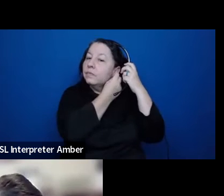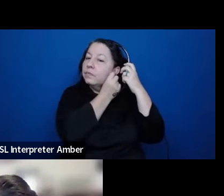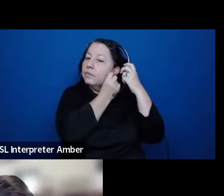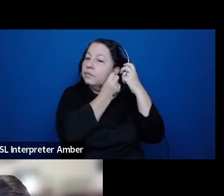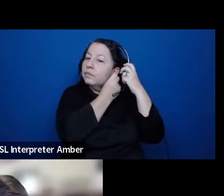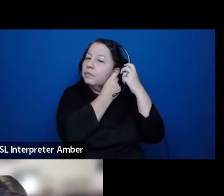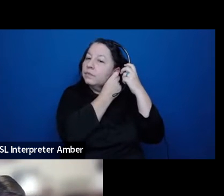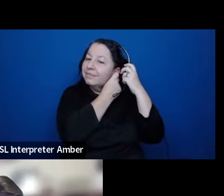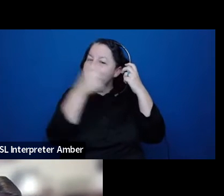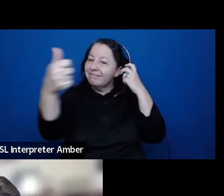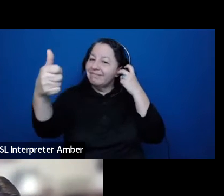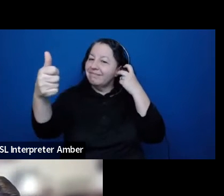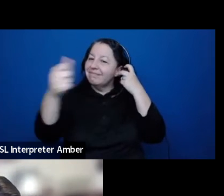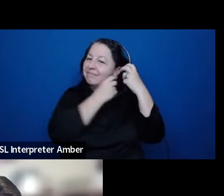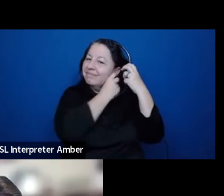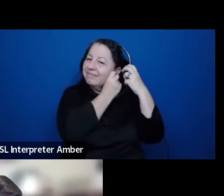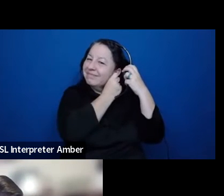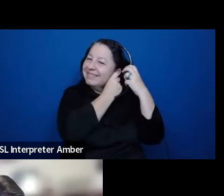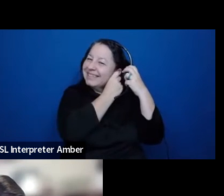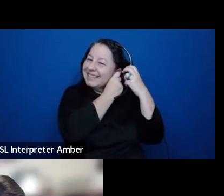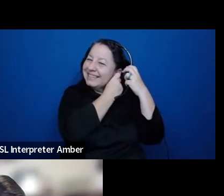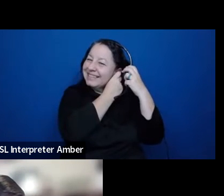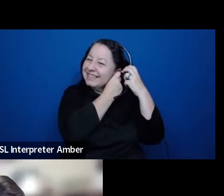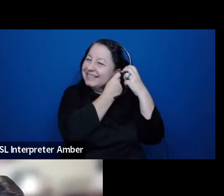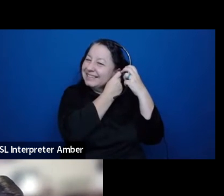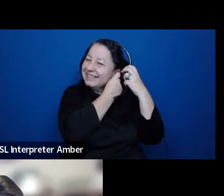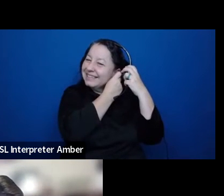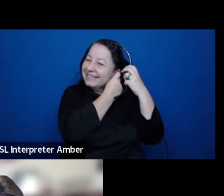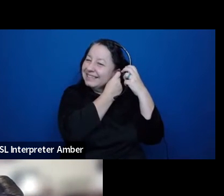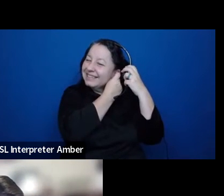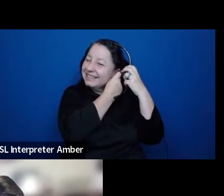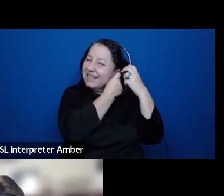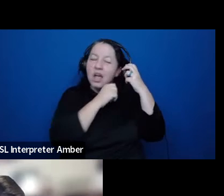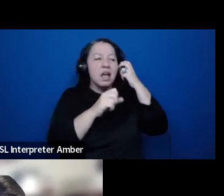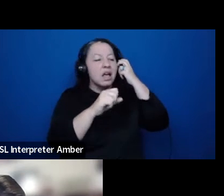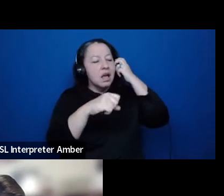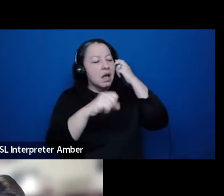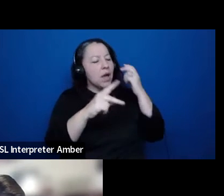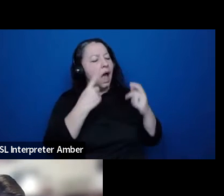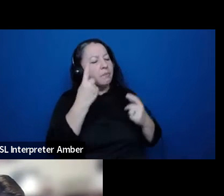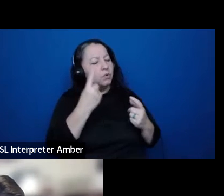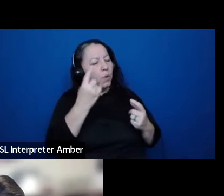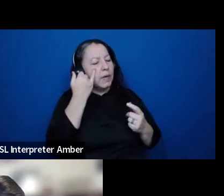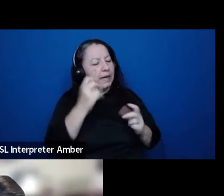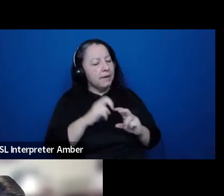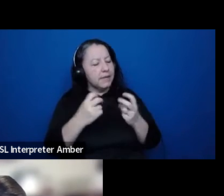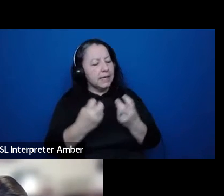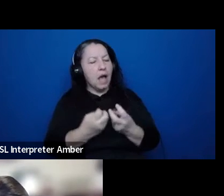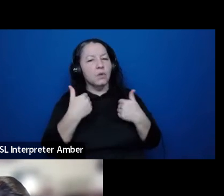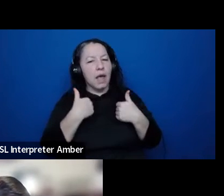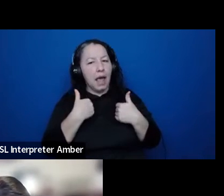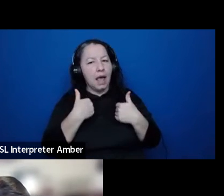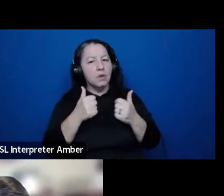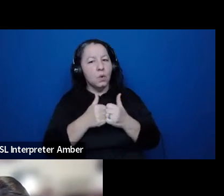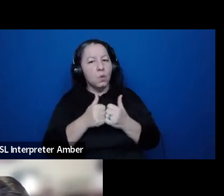Can you hear me now? Okay. Yes. So I'm just wondering if the council has, with the school